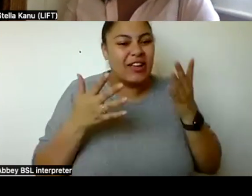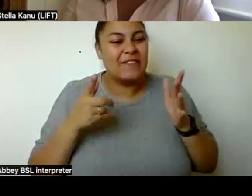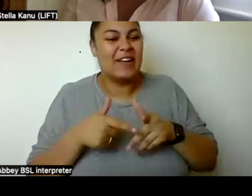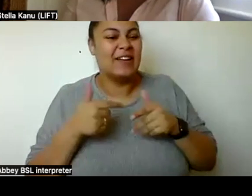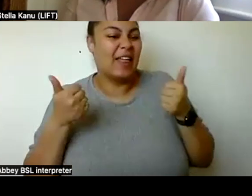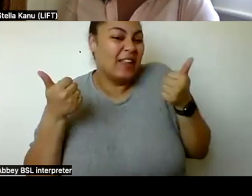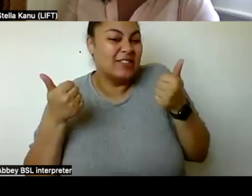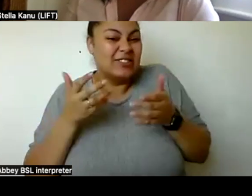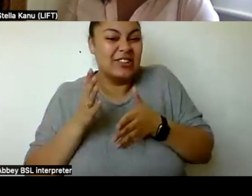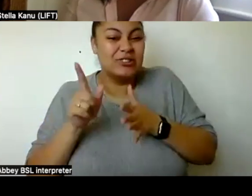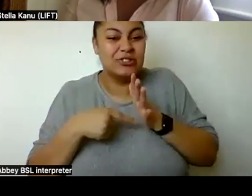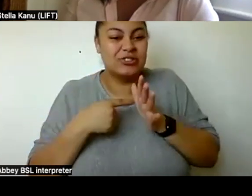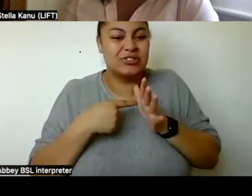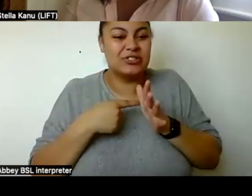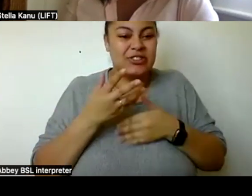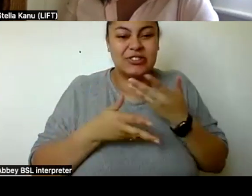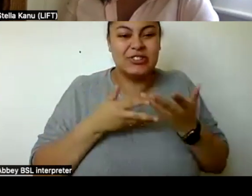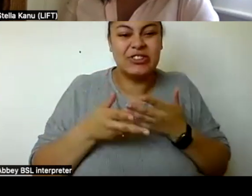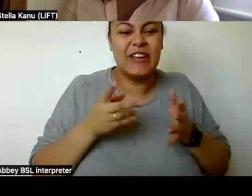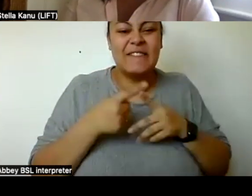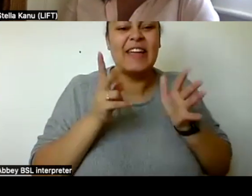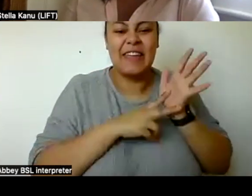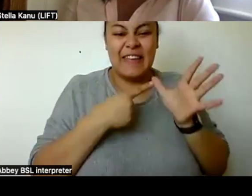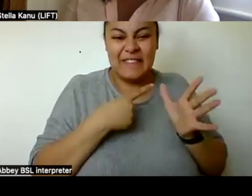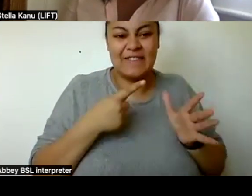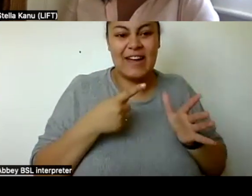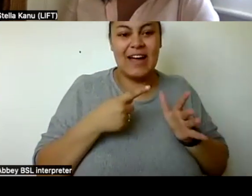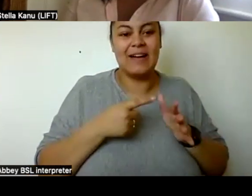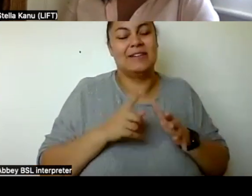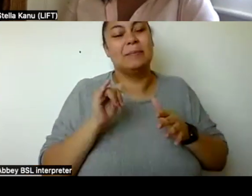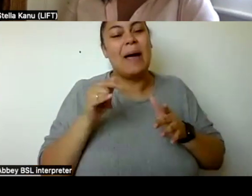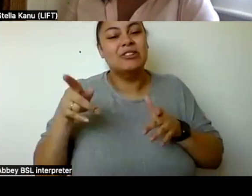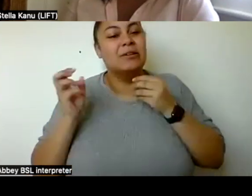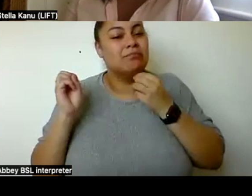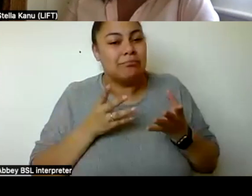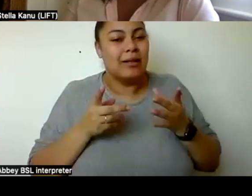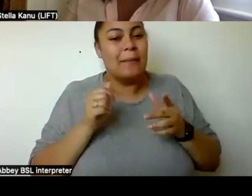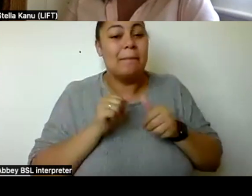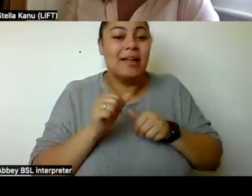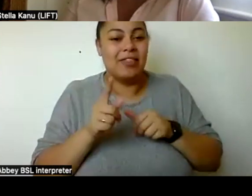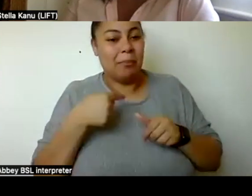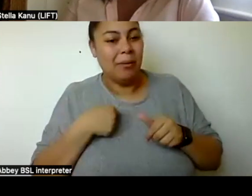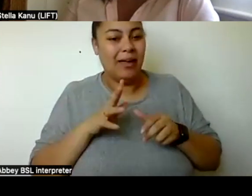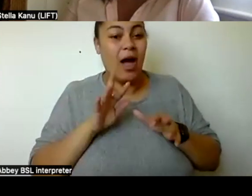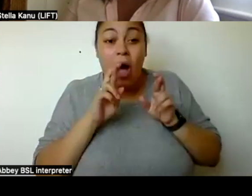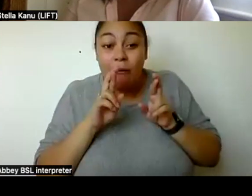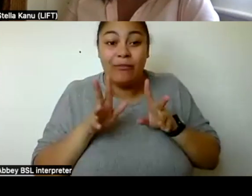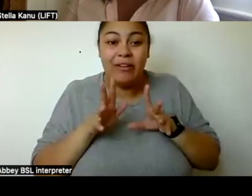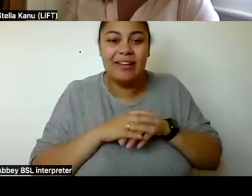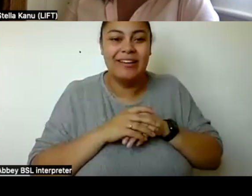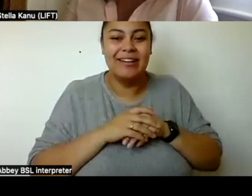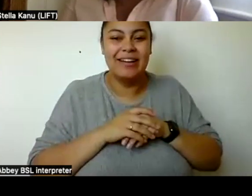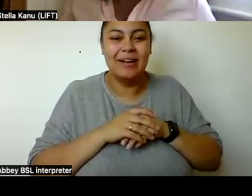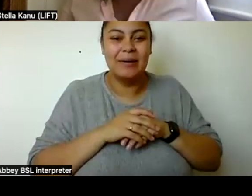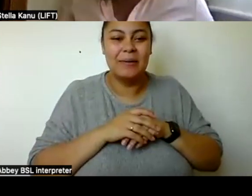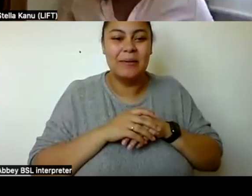advice. So do look up the video when you hear it from her directly. But I hope that goes some way to sort